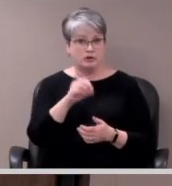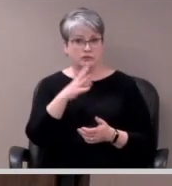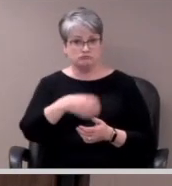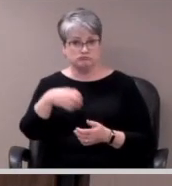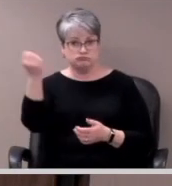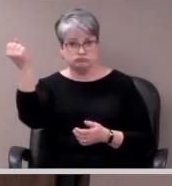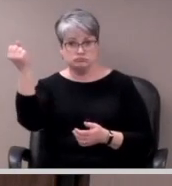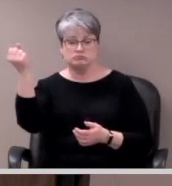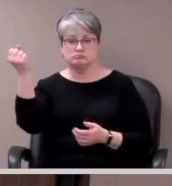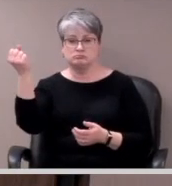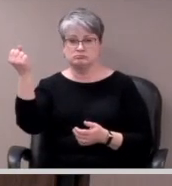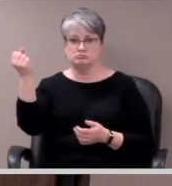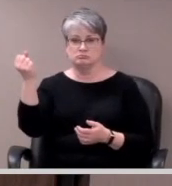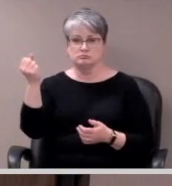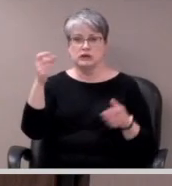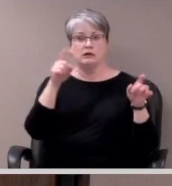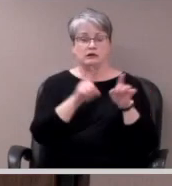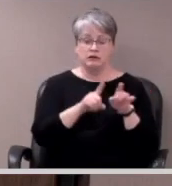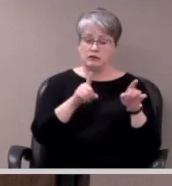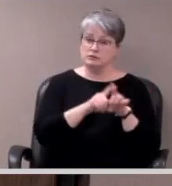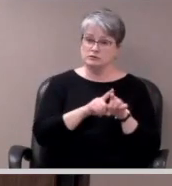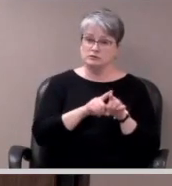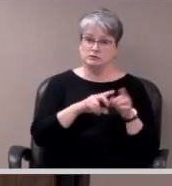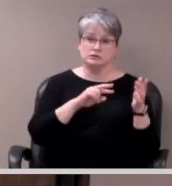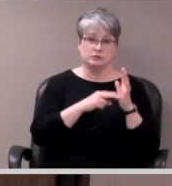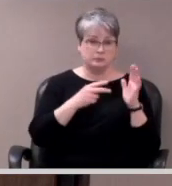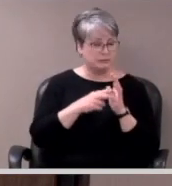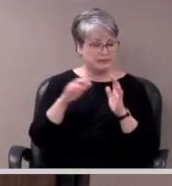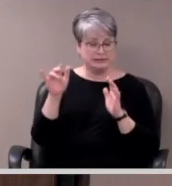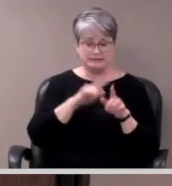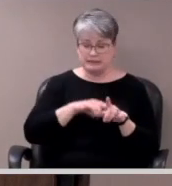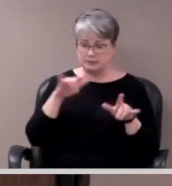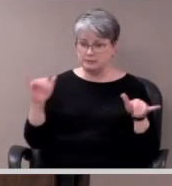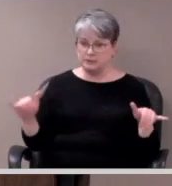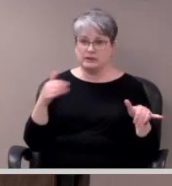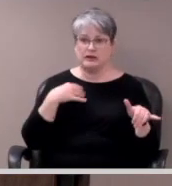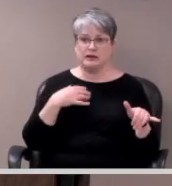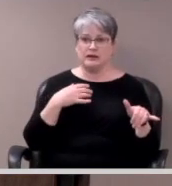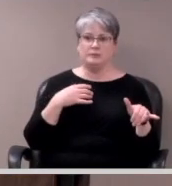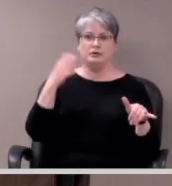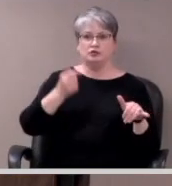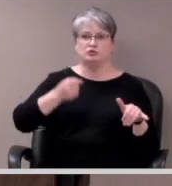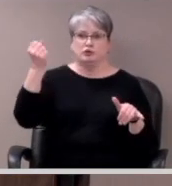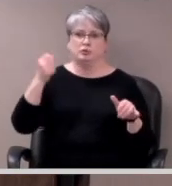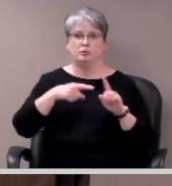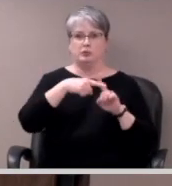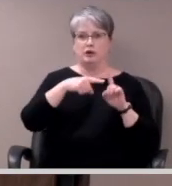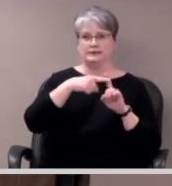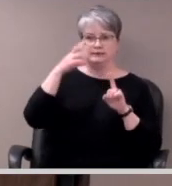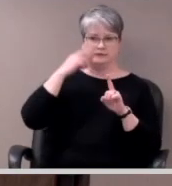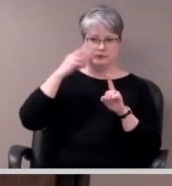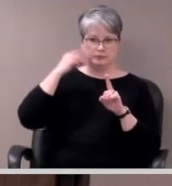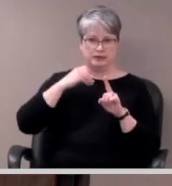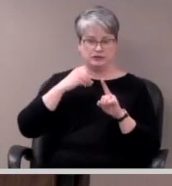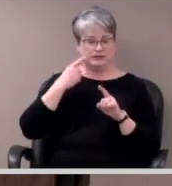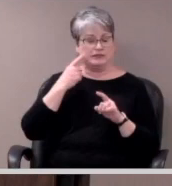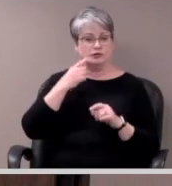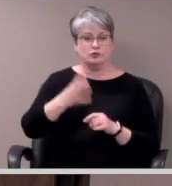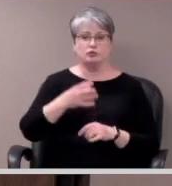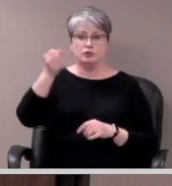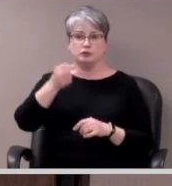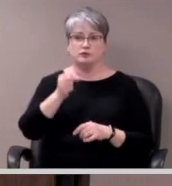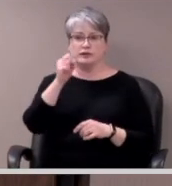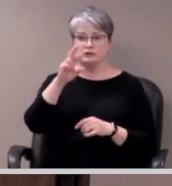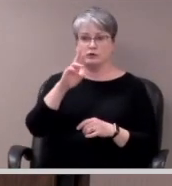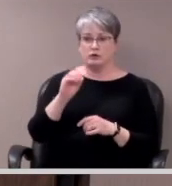removed, it also removes the opportunity of creating positive experiences. If you remove the